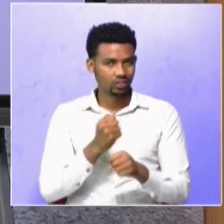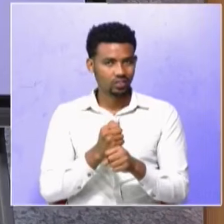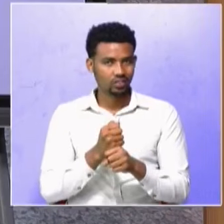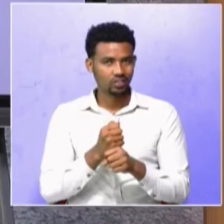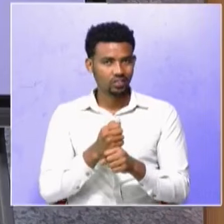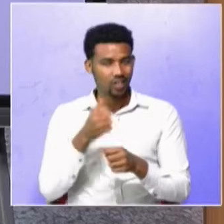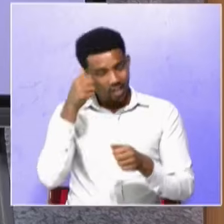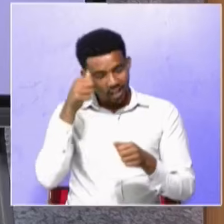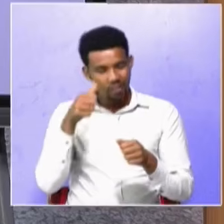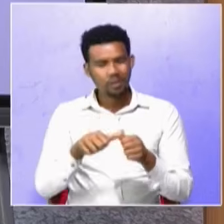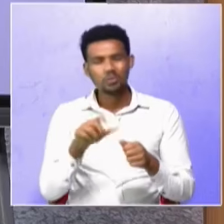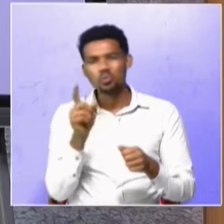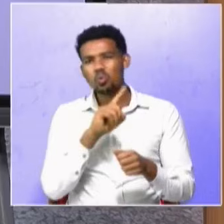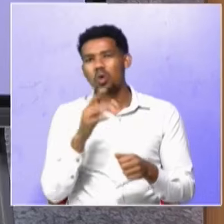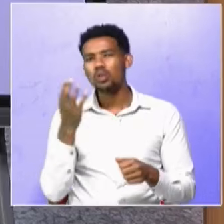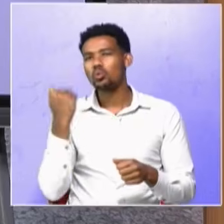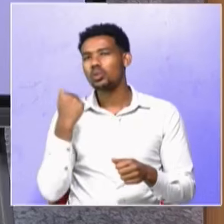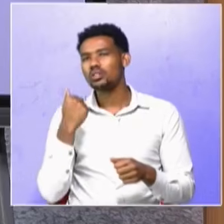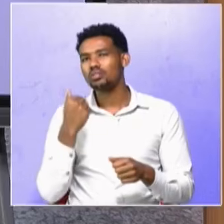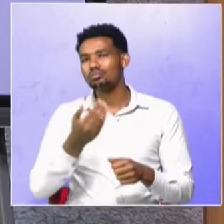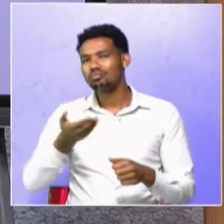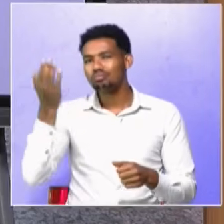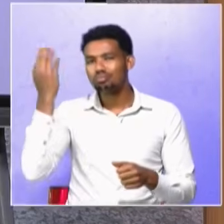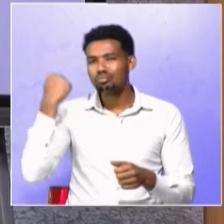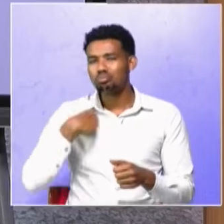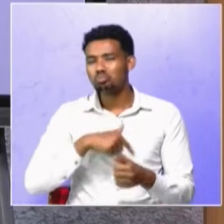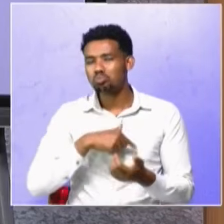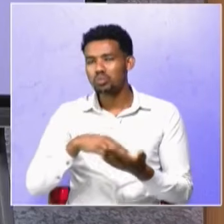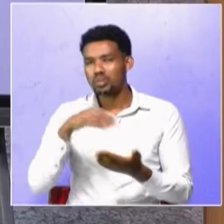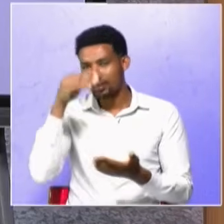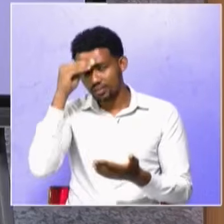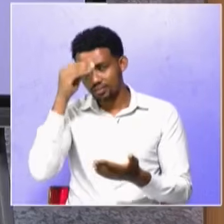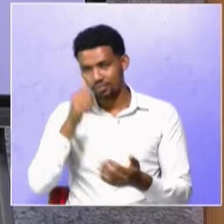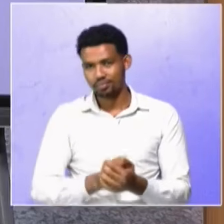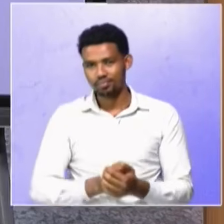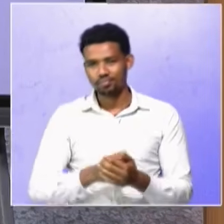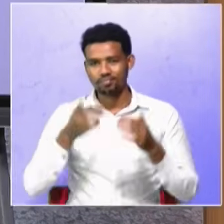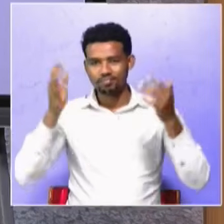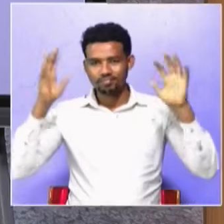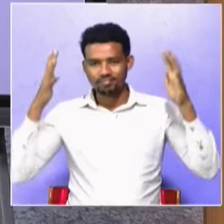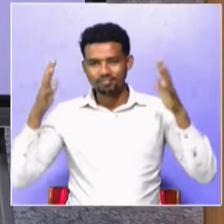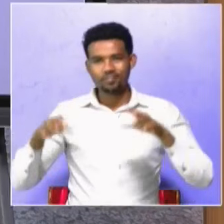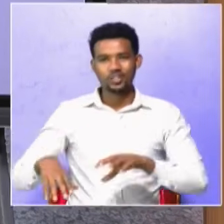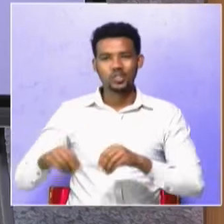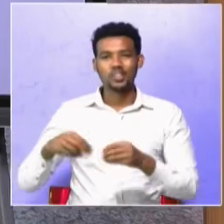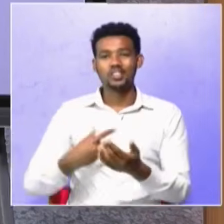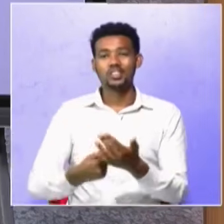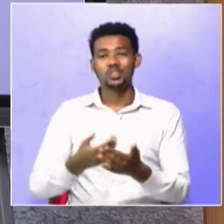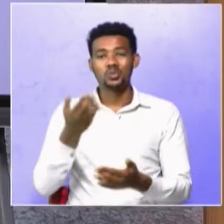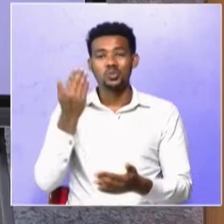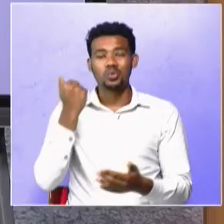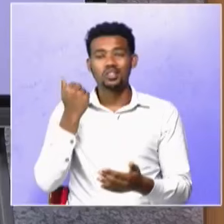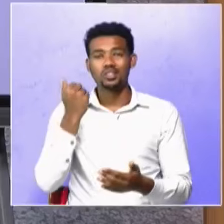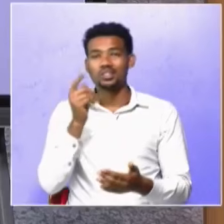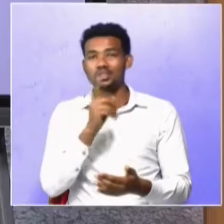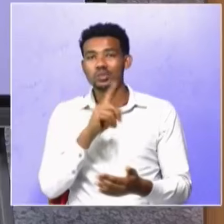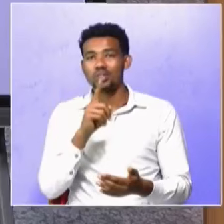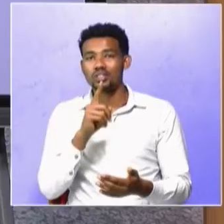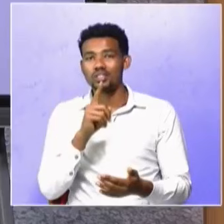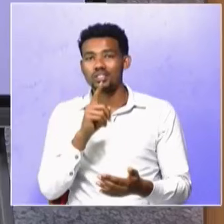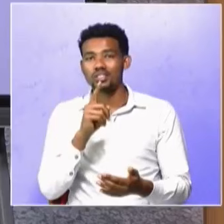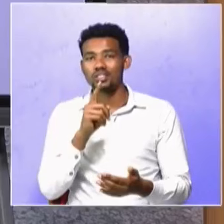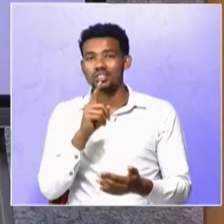remind me, what was previous lesson? Bravo, students. It was imperative,